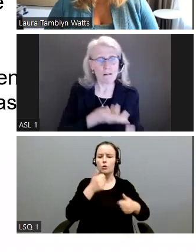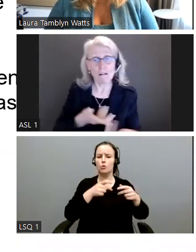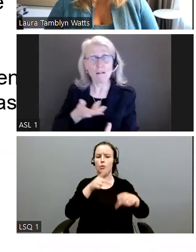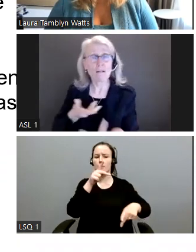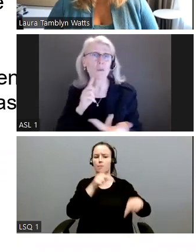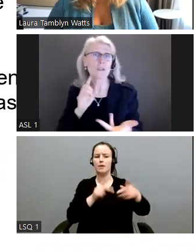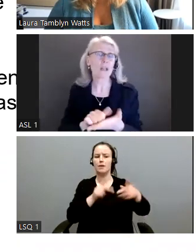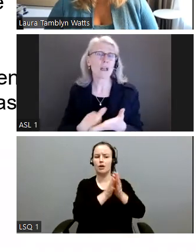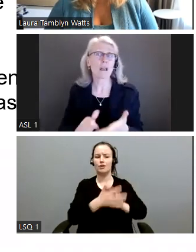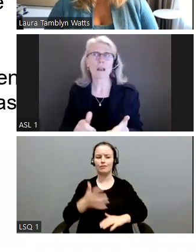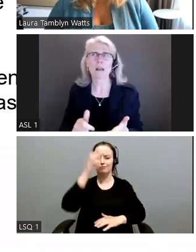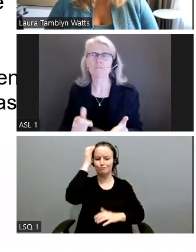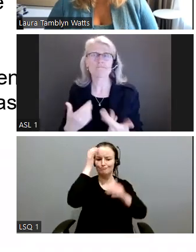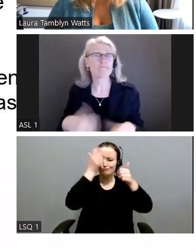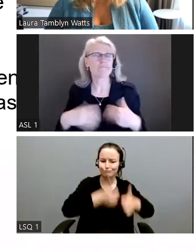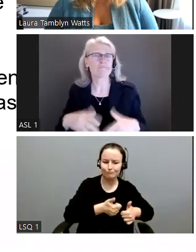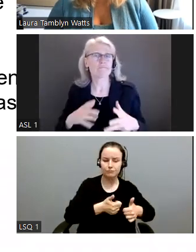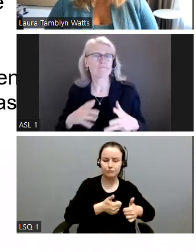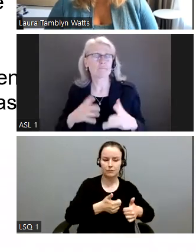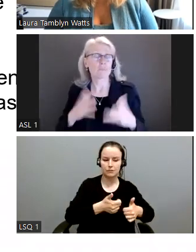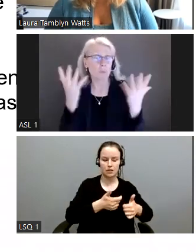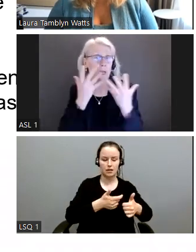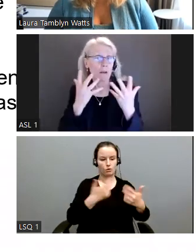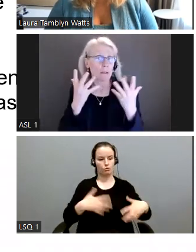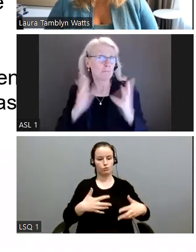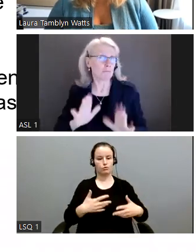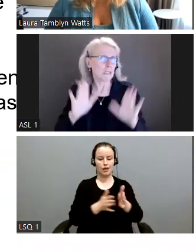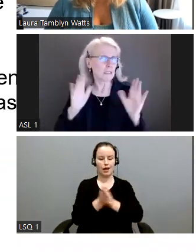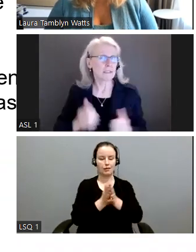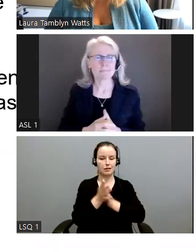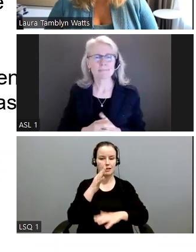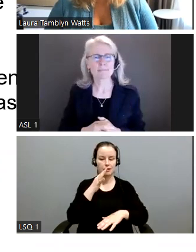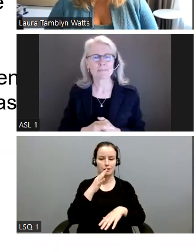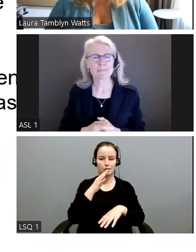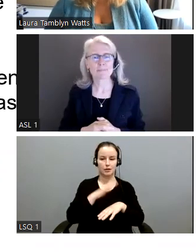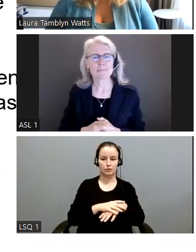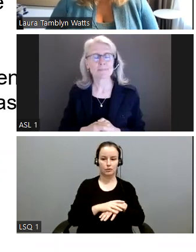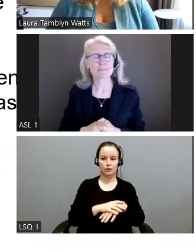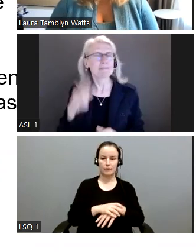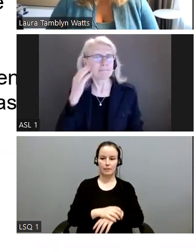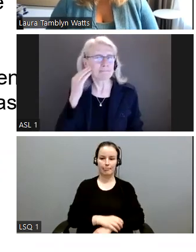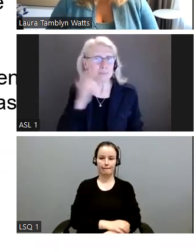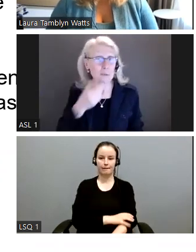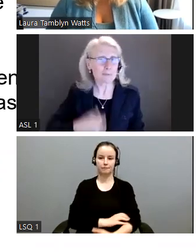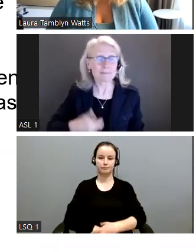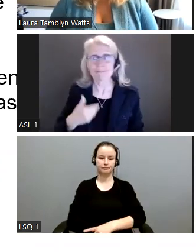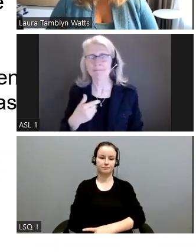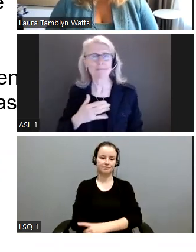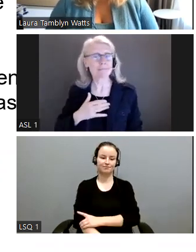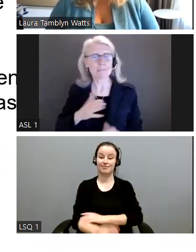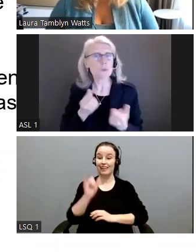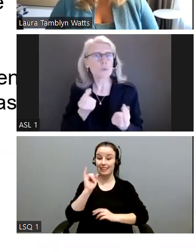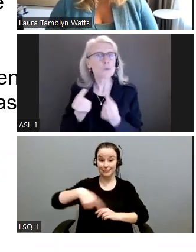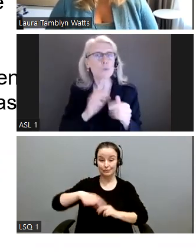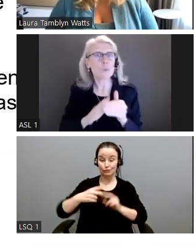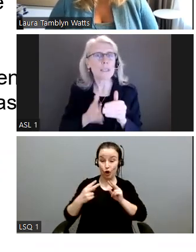my life, and also my life in community. Everybody, people who know me well know me that I spend my weekends gardening with